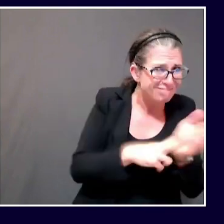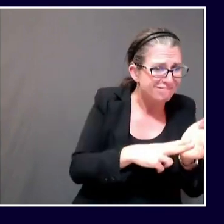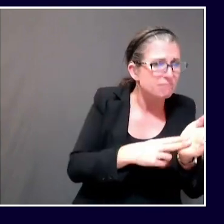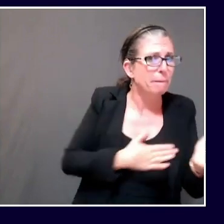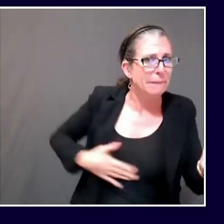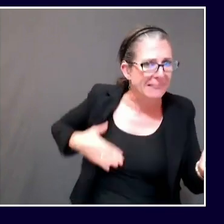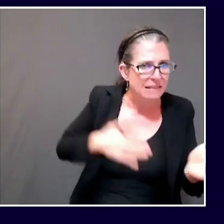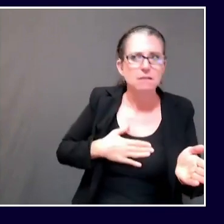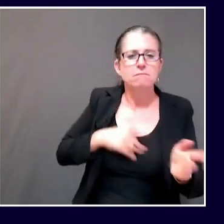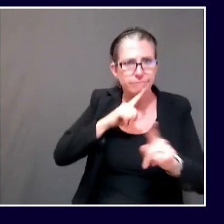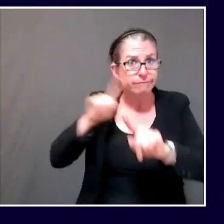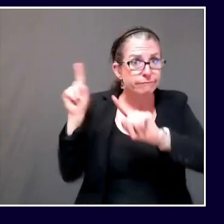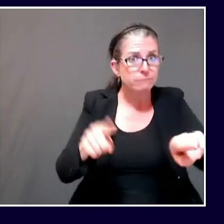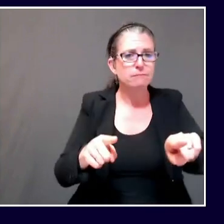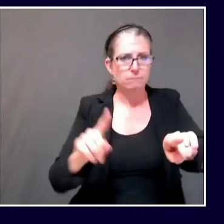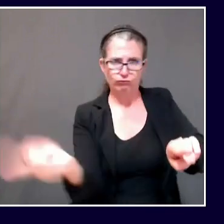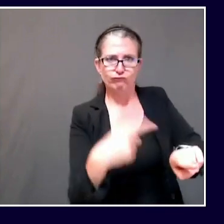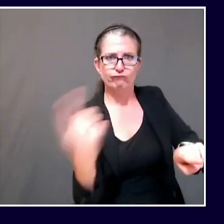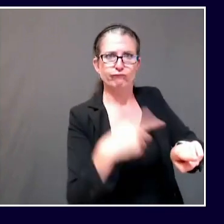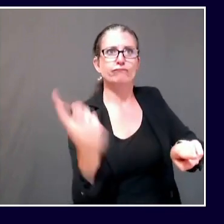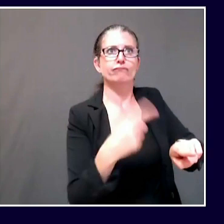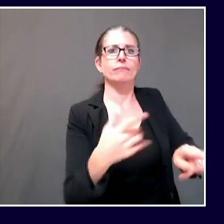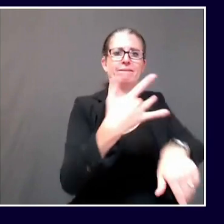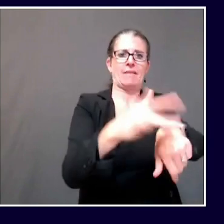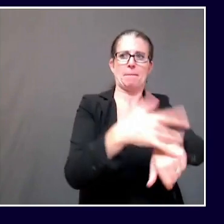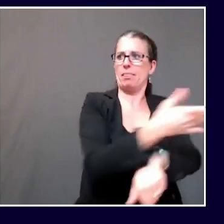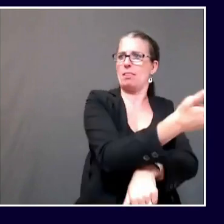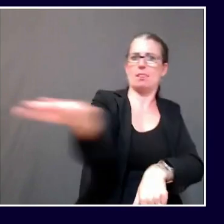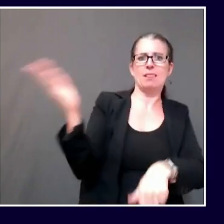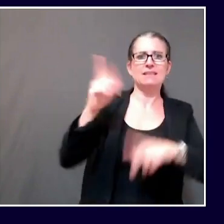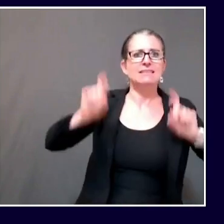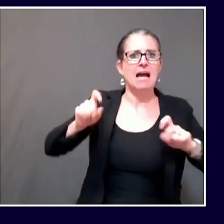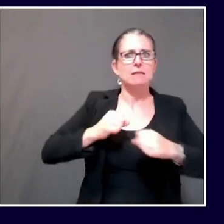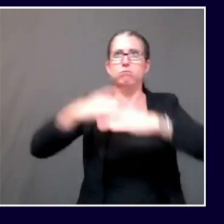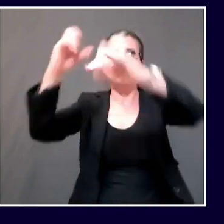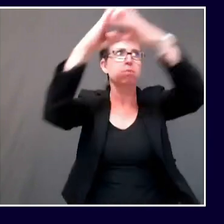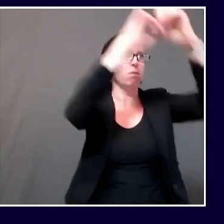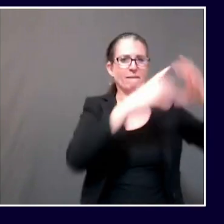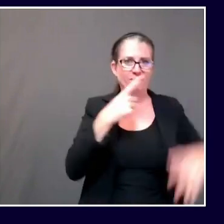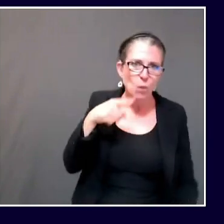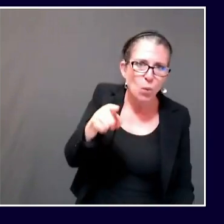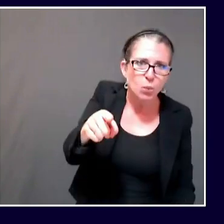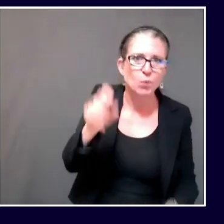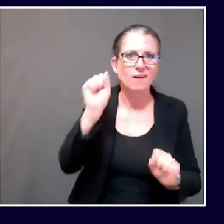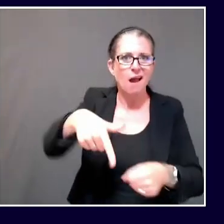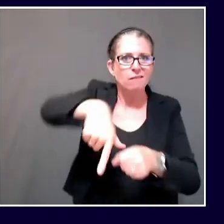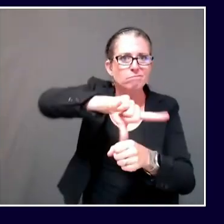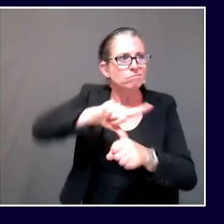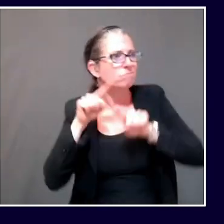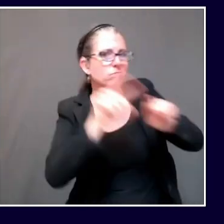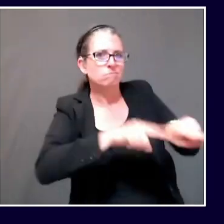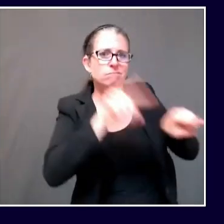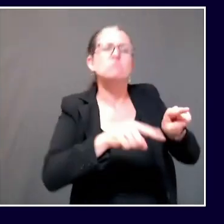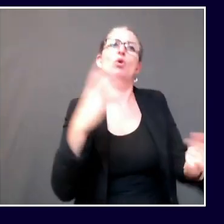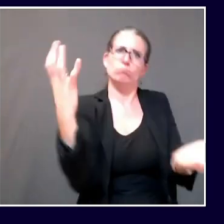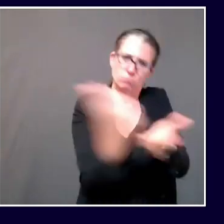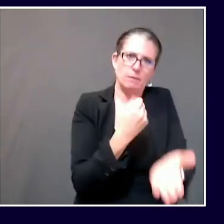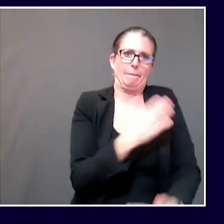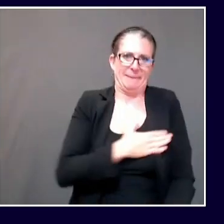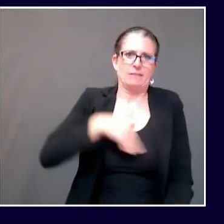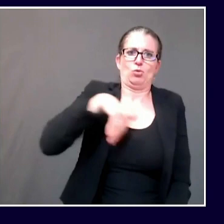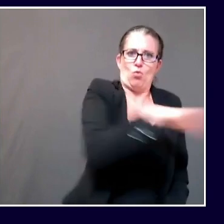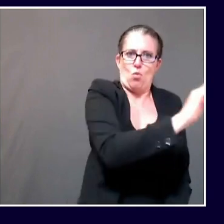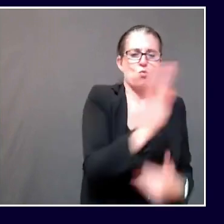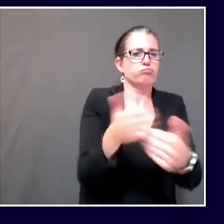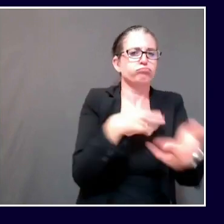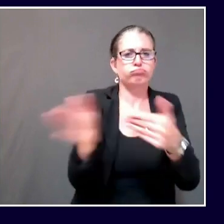for you to get tested if you fall into this category of being a close contact of someone with COVID-19,